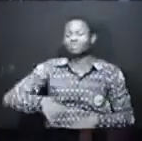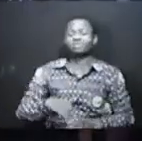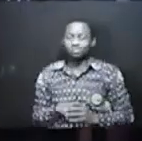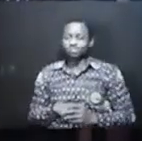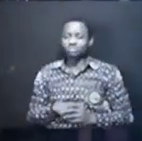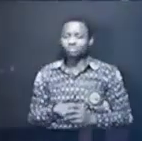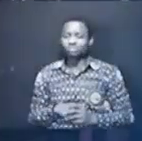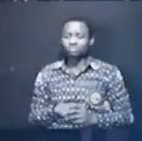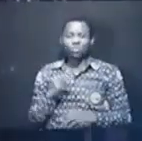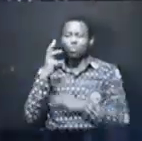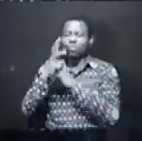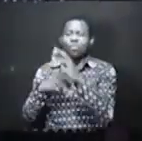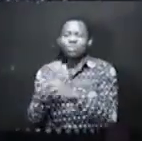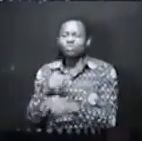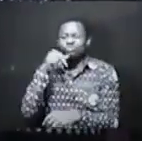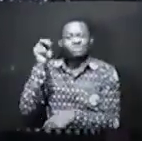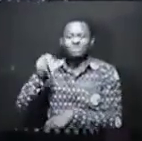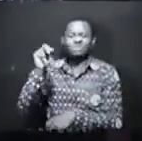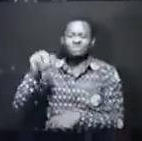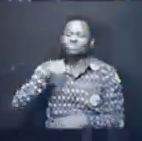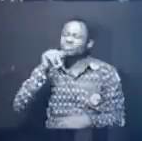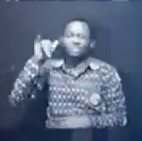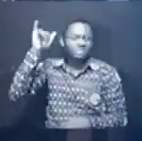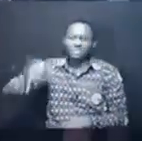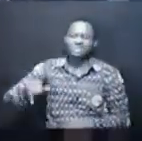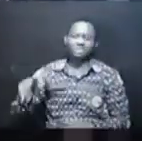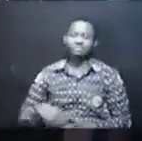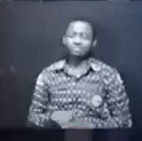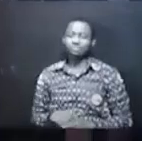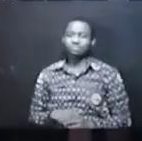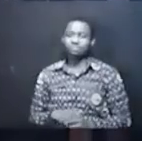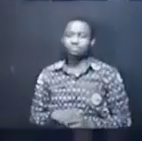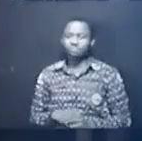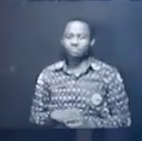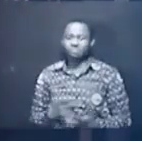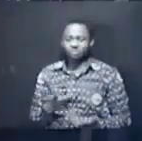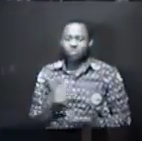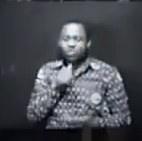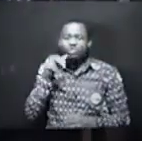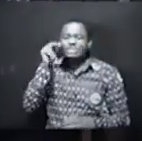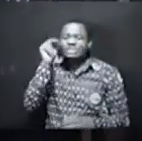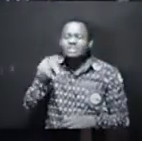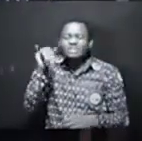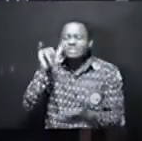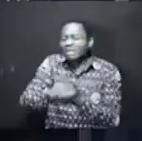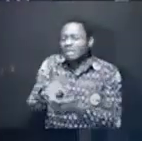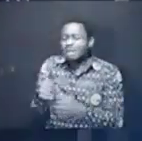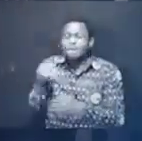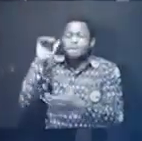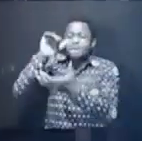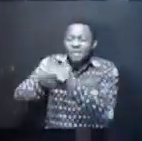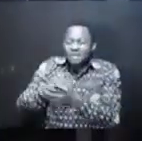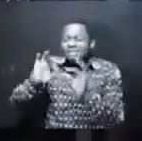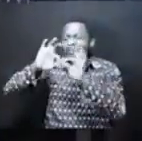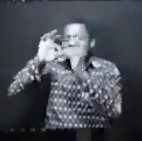No, not another lecture on marriage and family life.